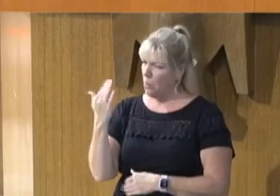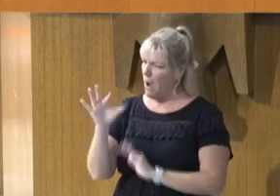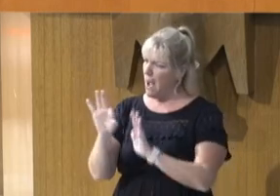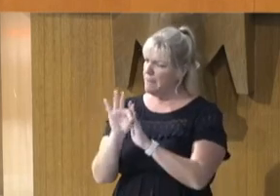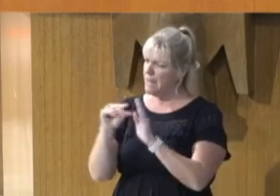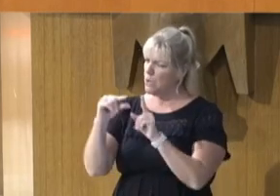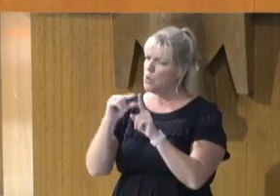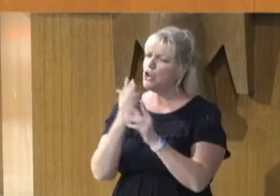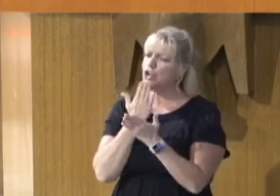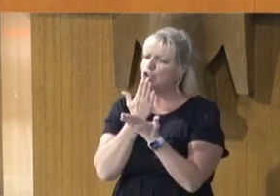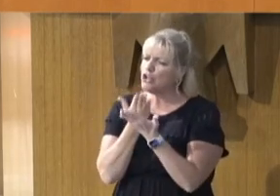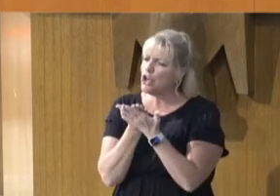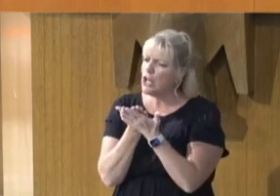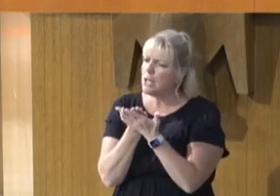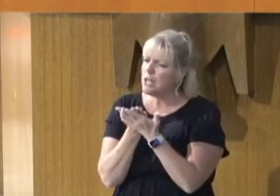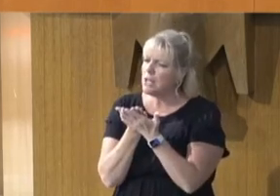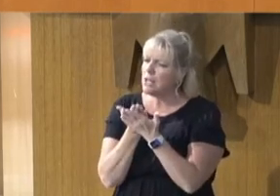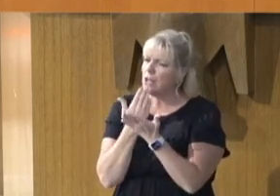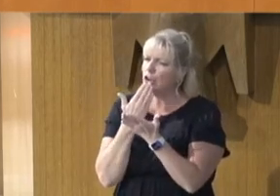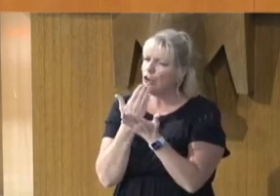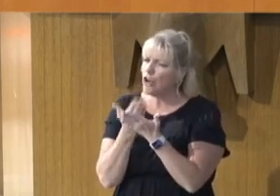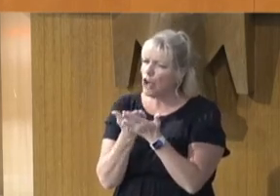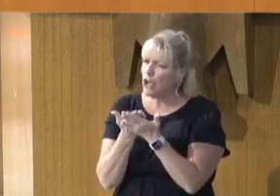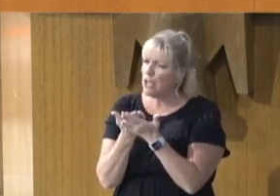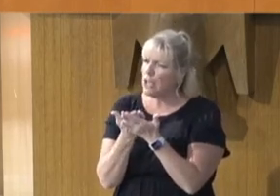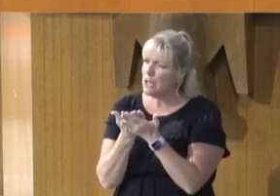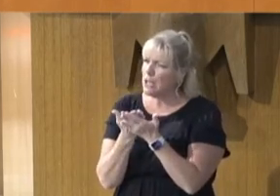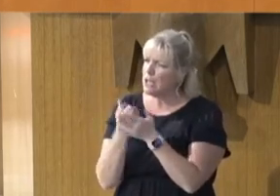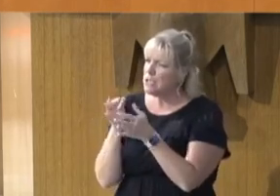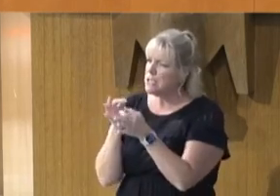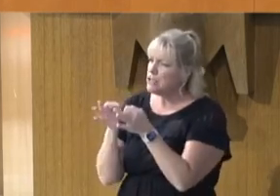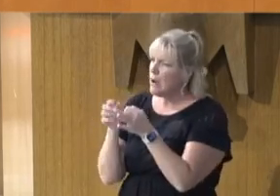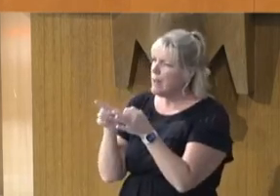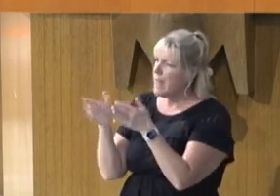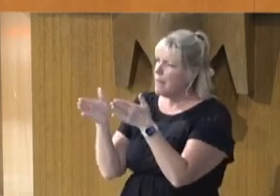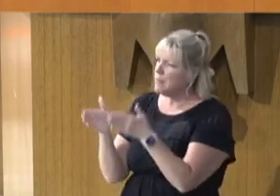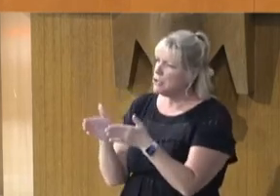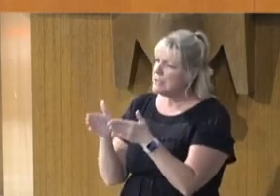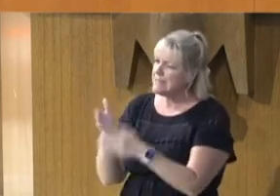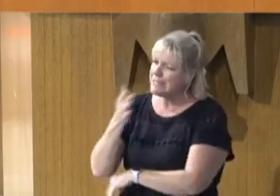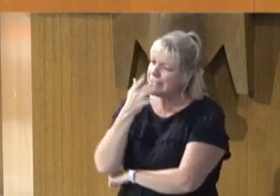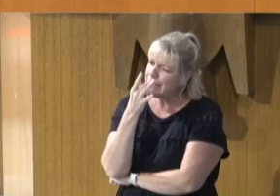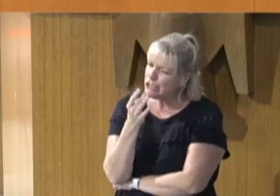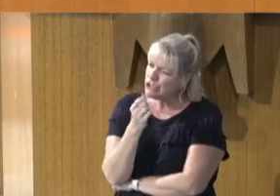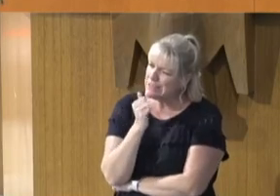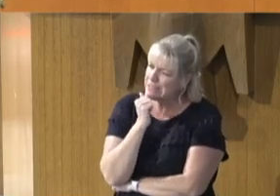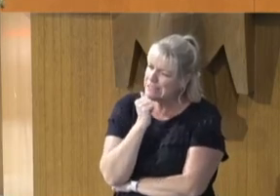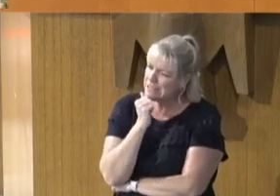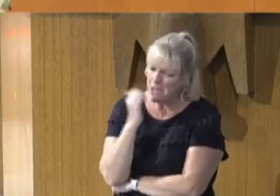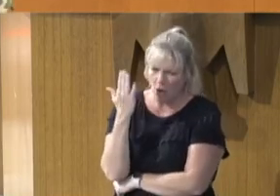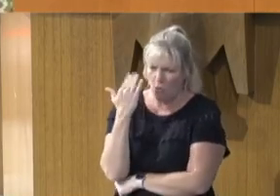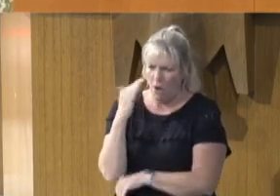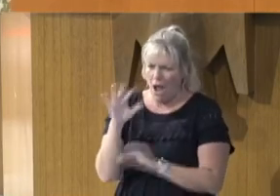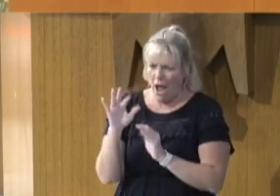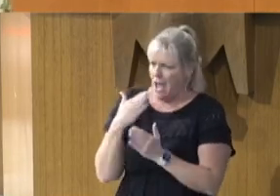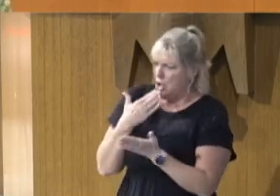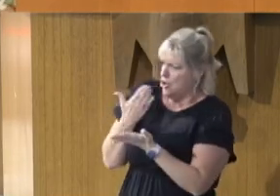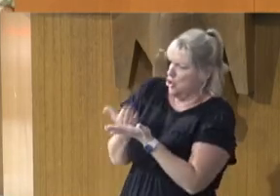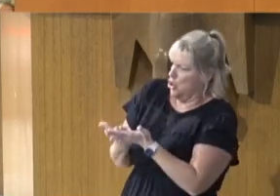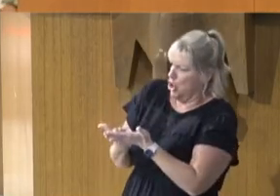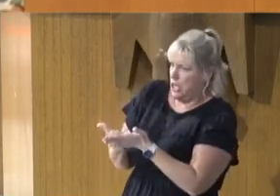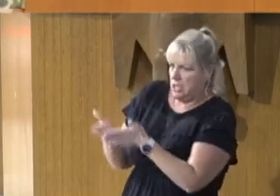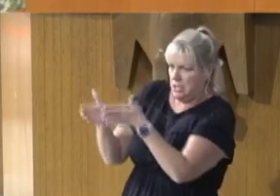word good to describe the Samaritan. And I find that so interesting. Why did he call him the